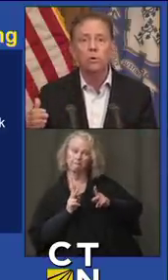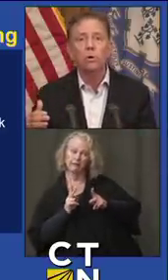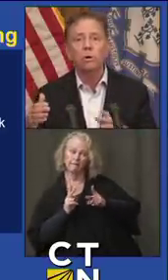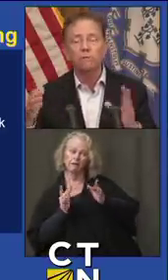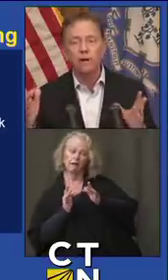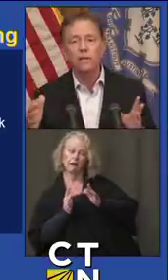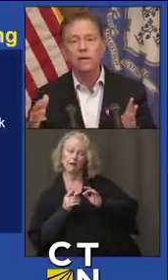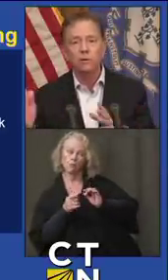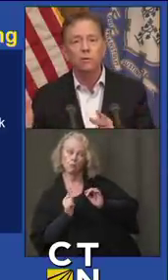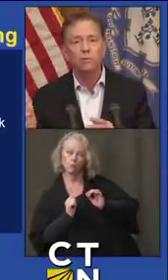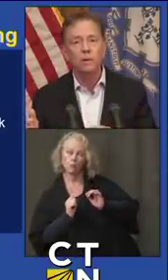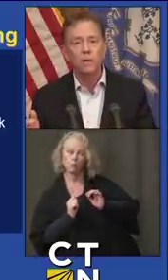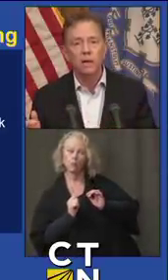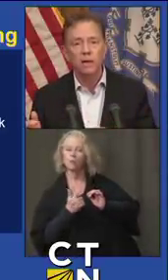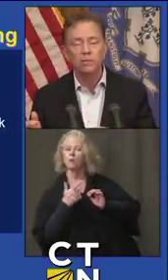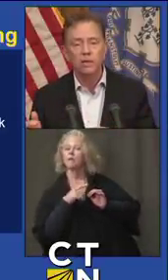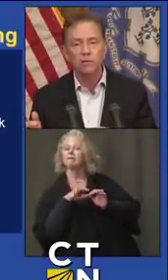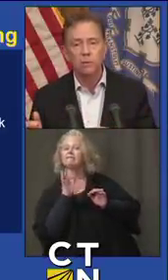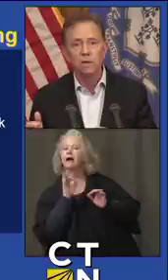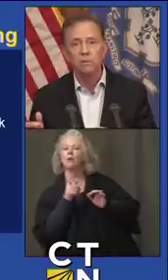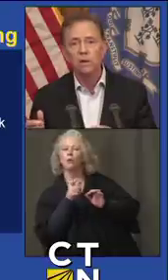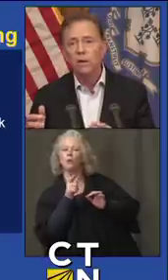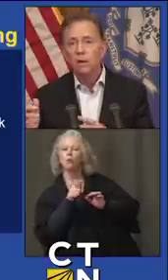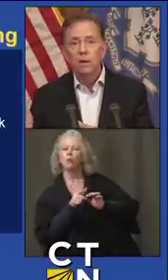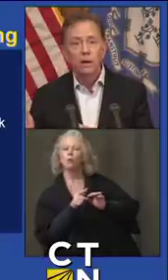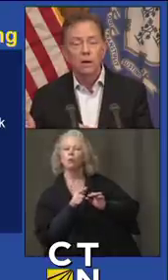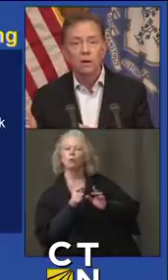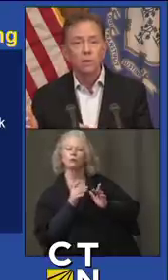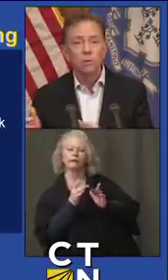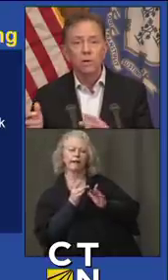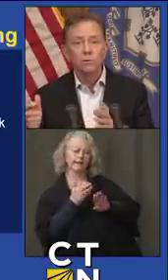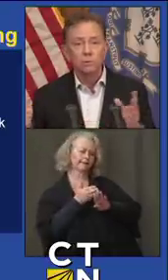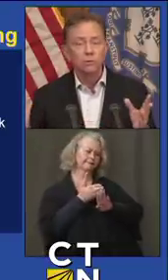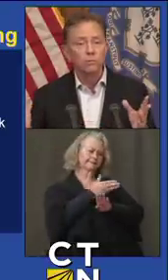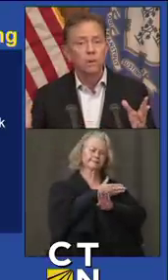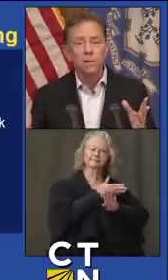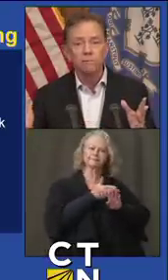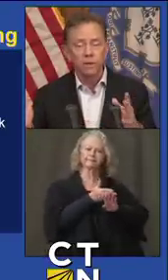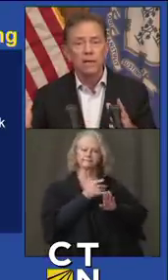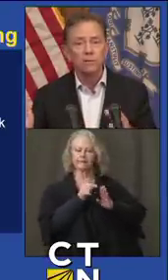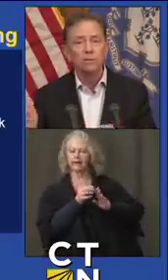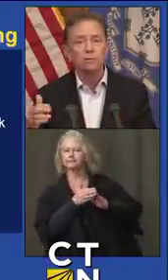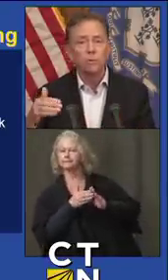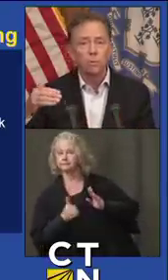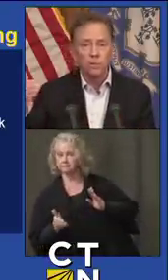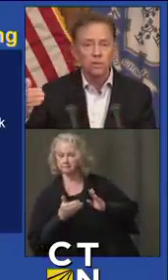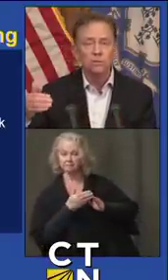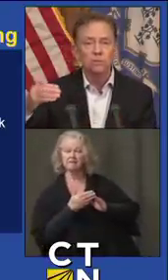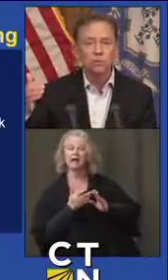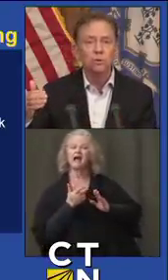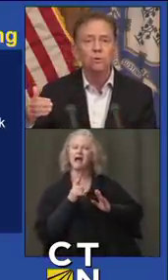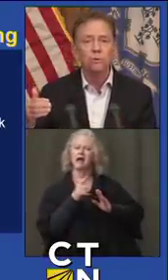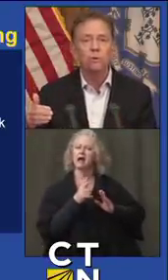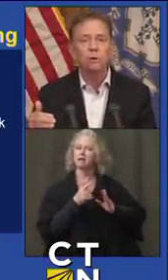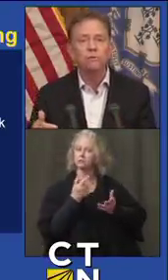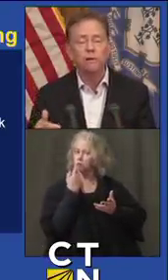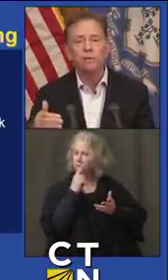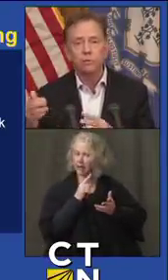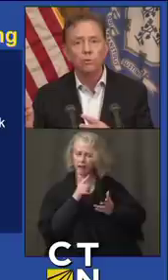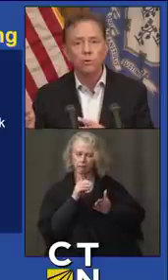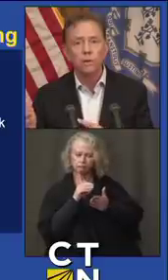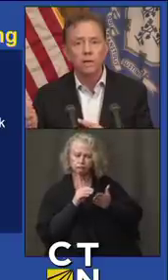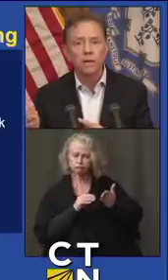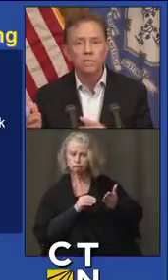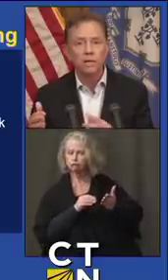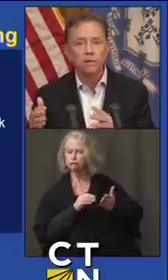you a call, find out who you've been in contact with? Otherwise, would you mind filling out this form that tells us who of your friends